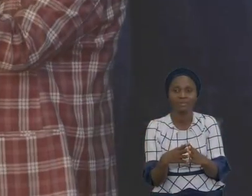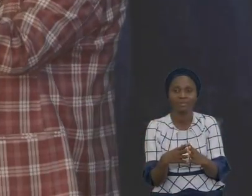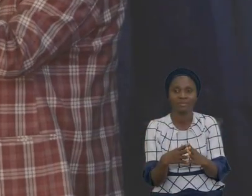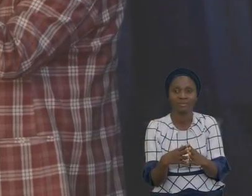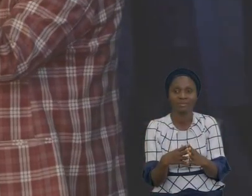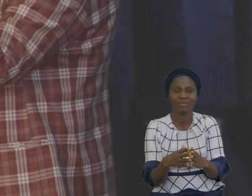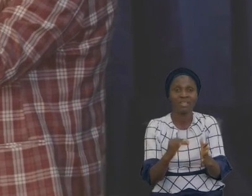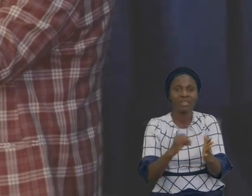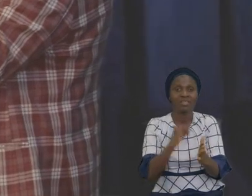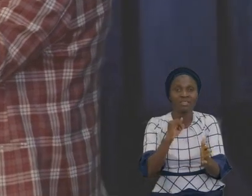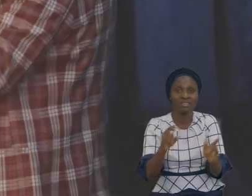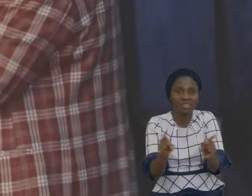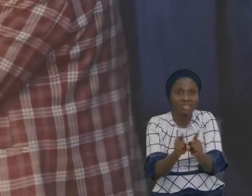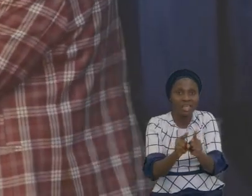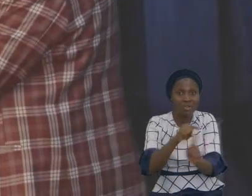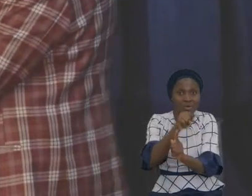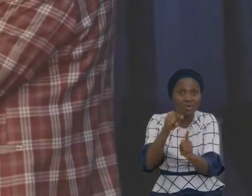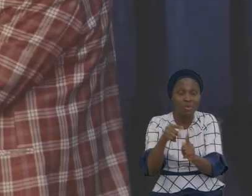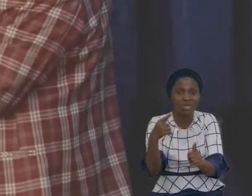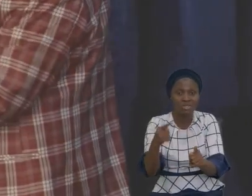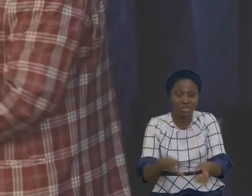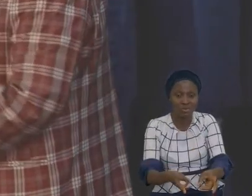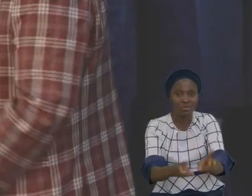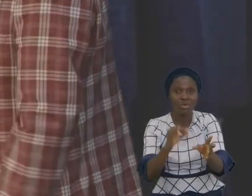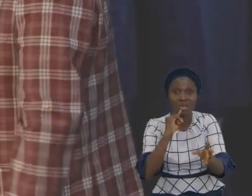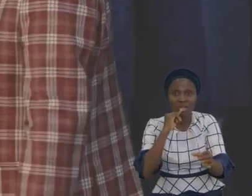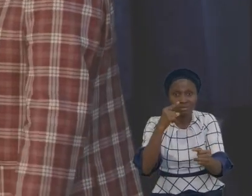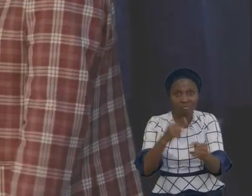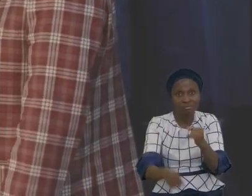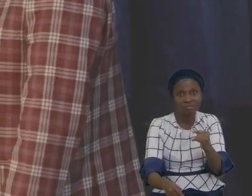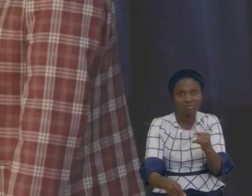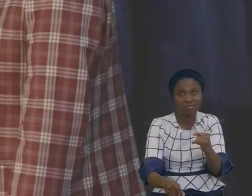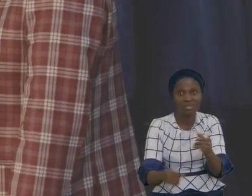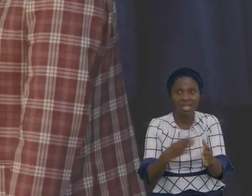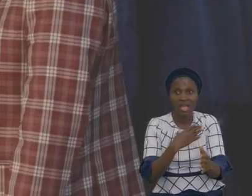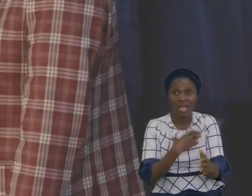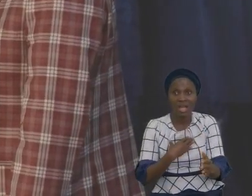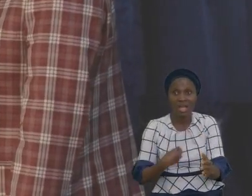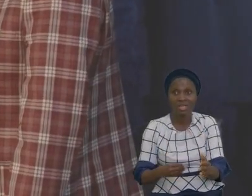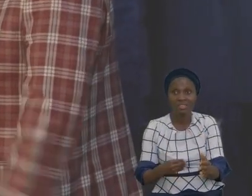and what you did 10 years ago is what you're still doing now.